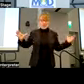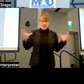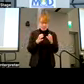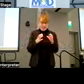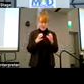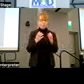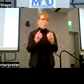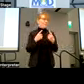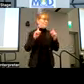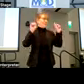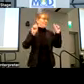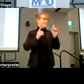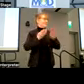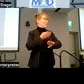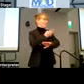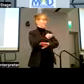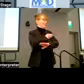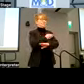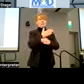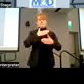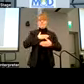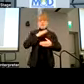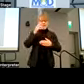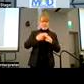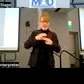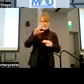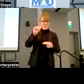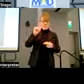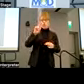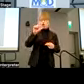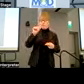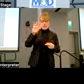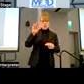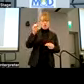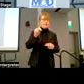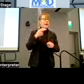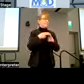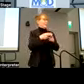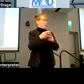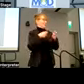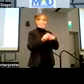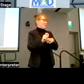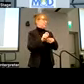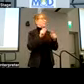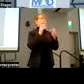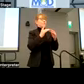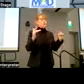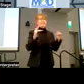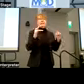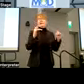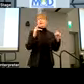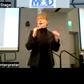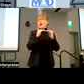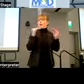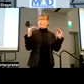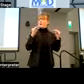make a difference. My name is Carla Carton and I am the interim diversity, equity and inclusion